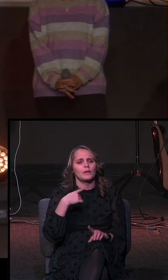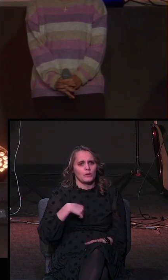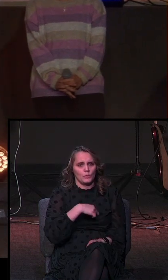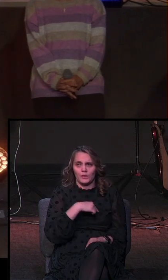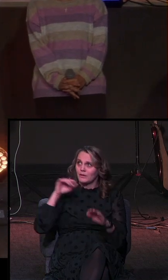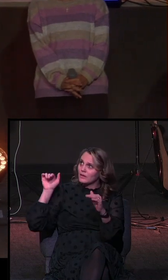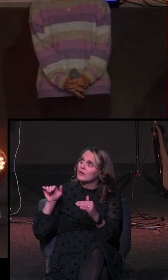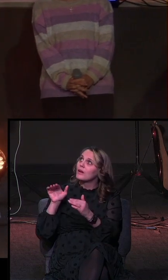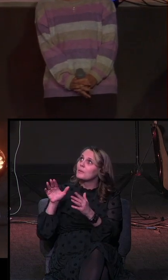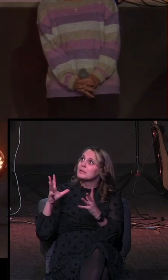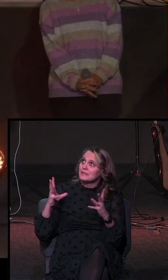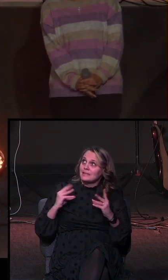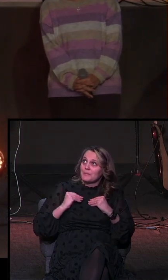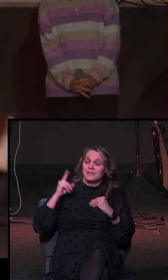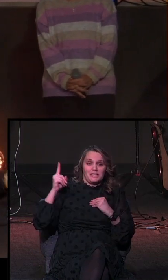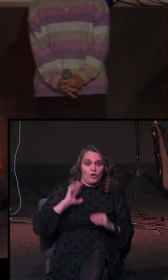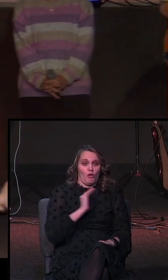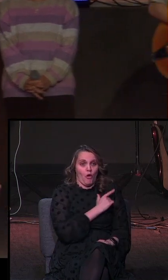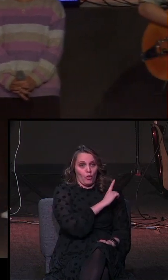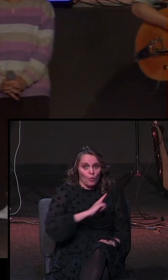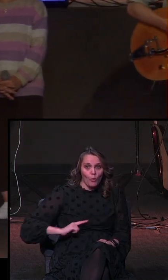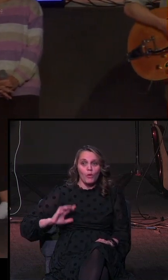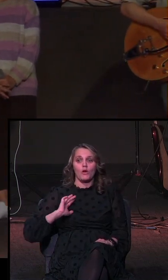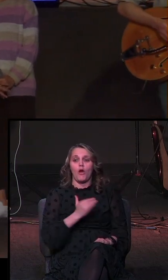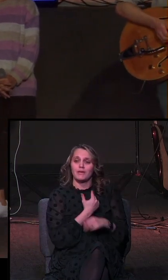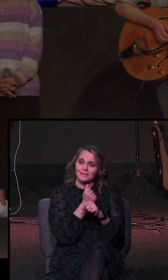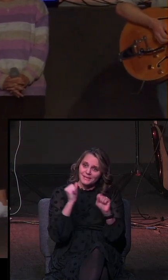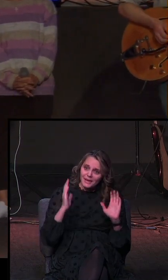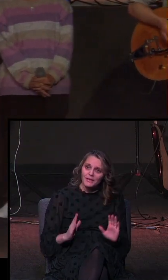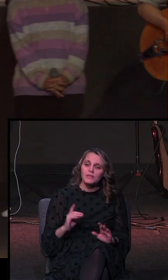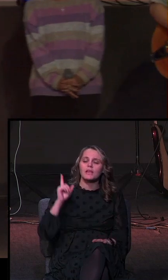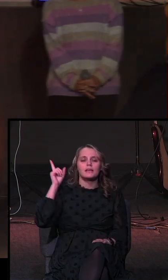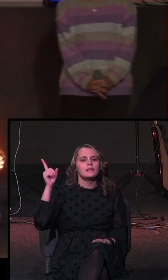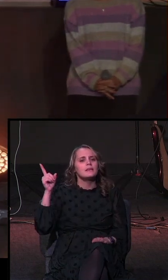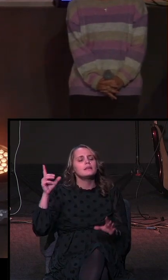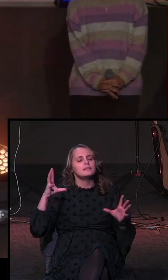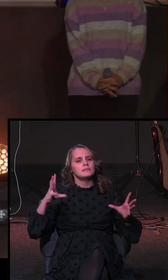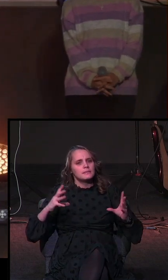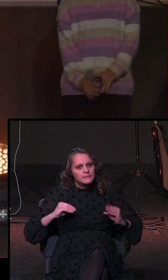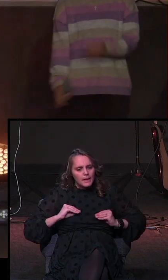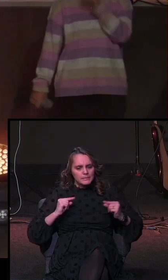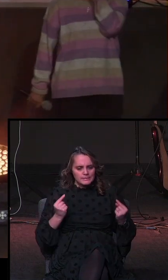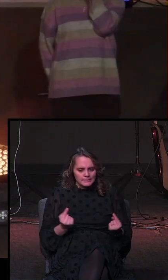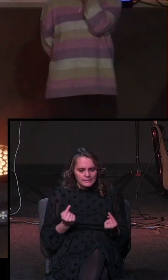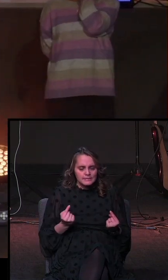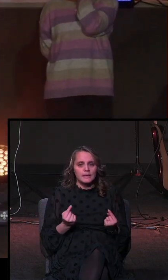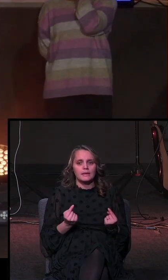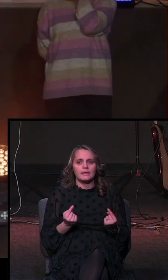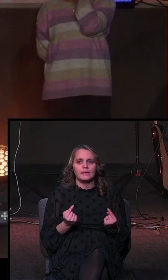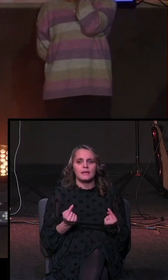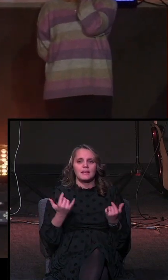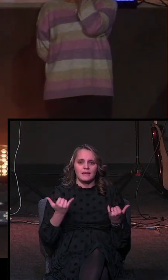Lord and Savior, when we realize that he took our sin on himself and now we have the life that only he earned living